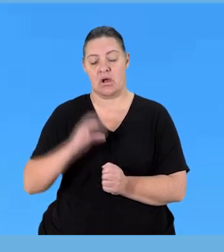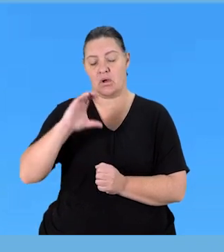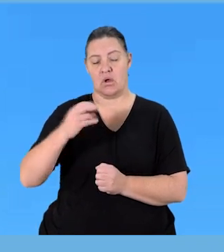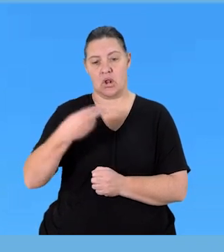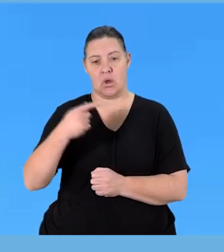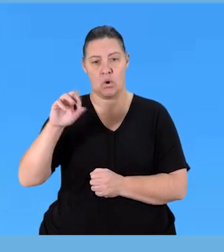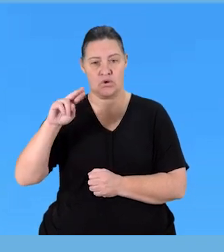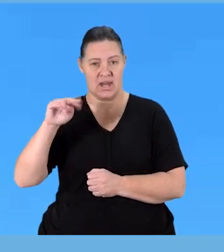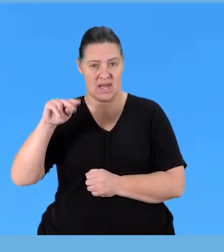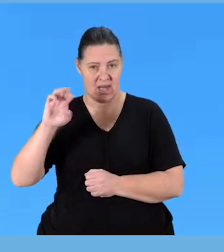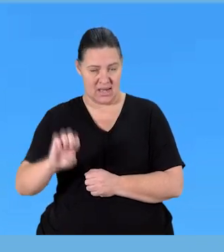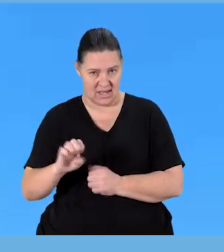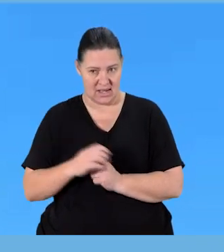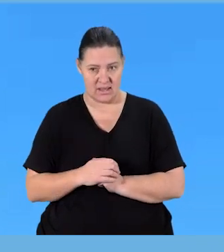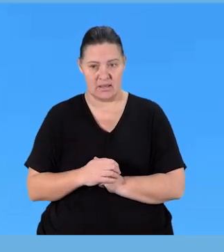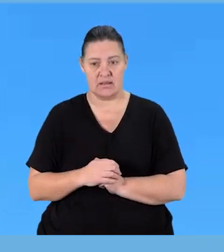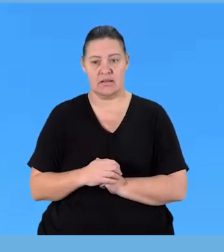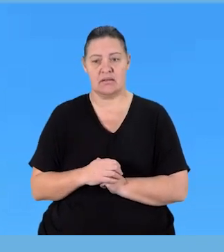chlorine.